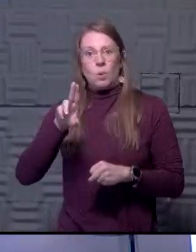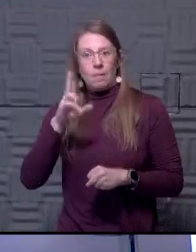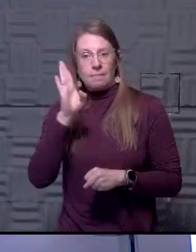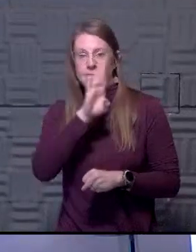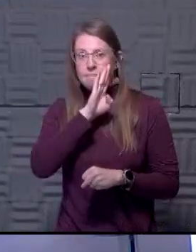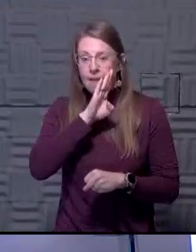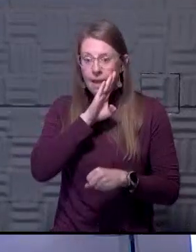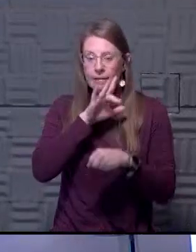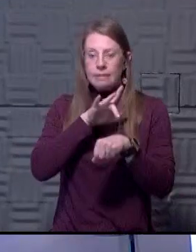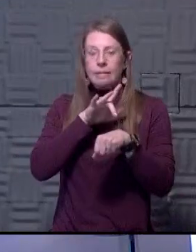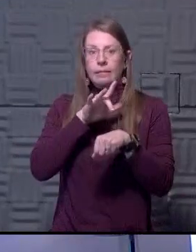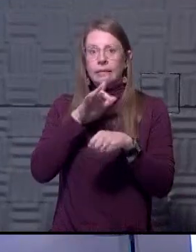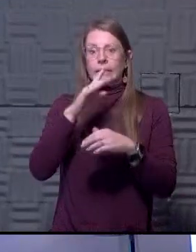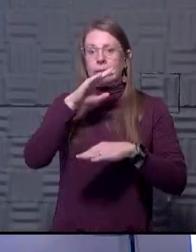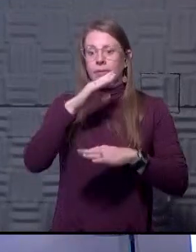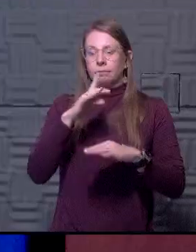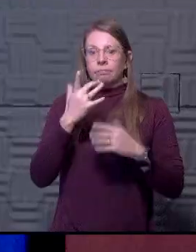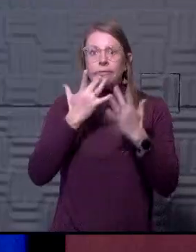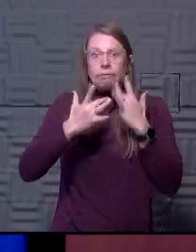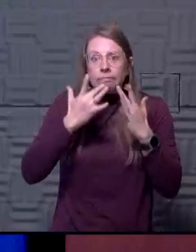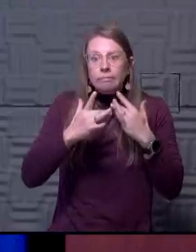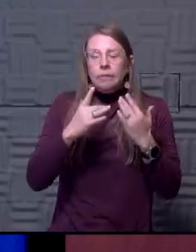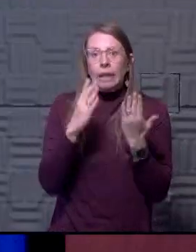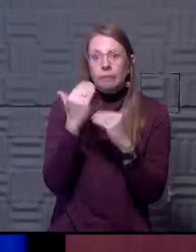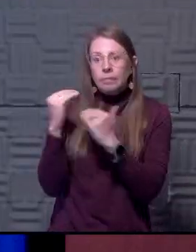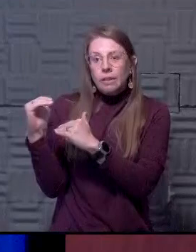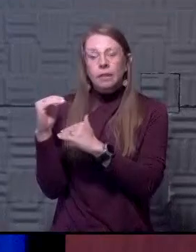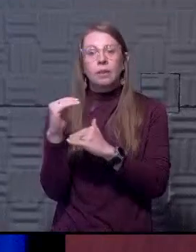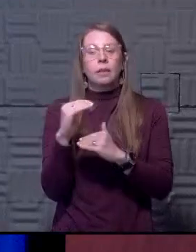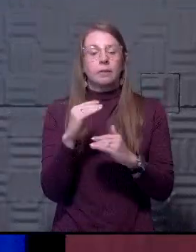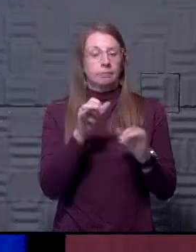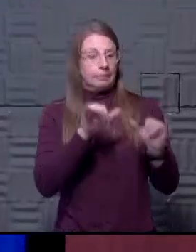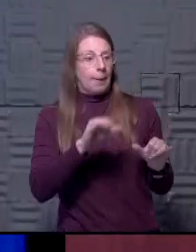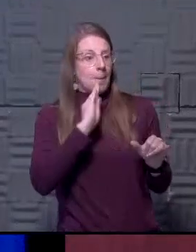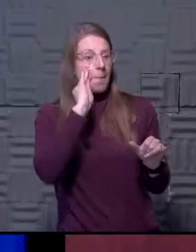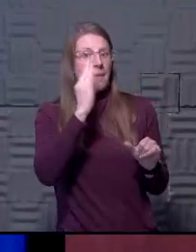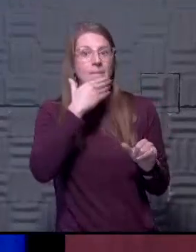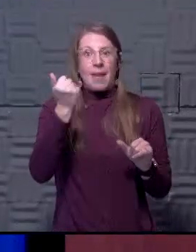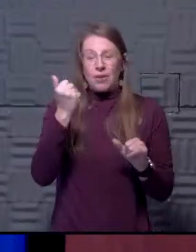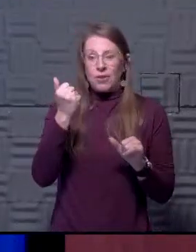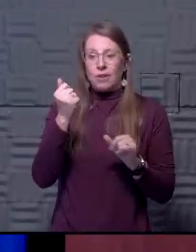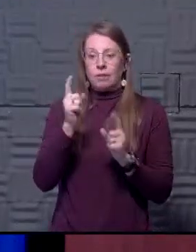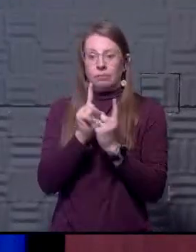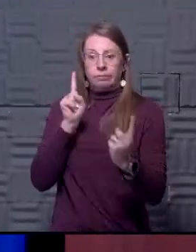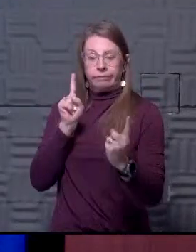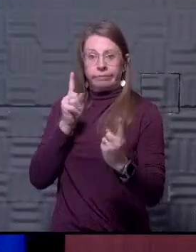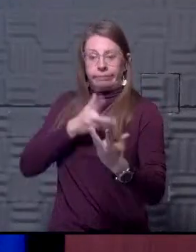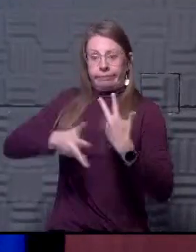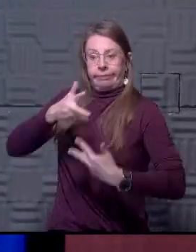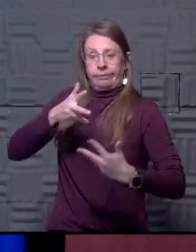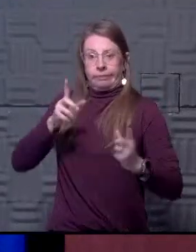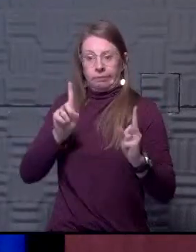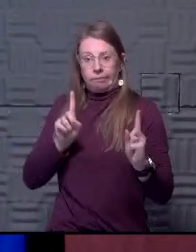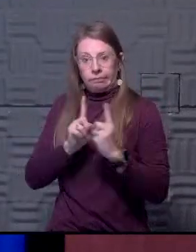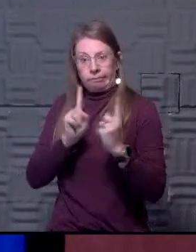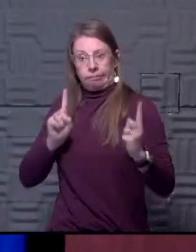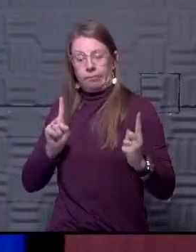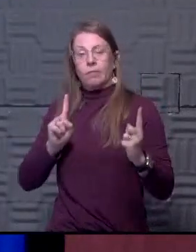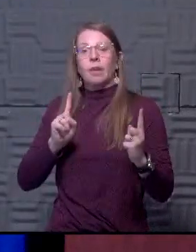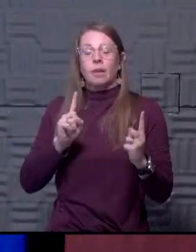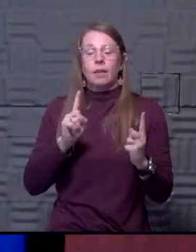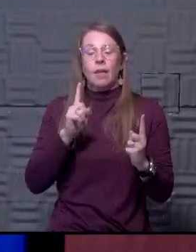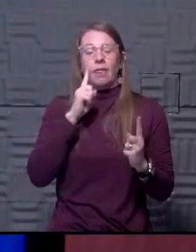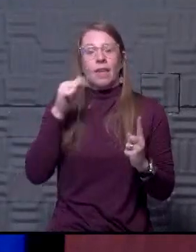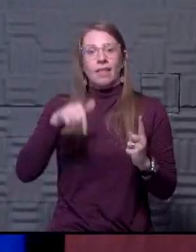crisis, mask wearing, trying to shelter a little bit more. All those things together make us a stronger community. We think